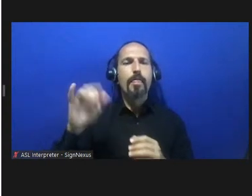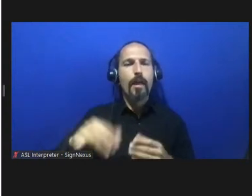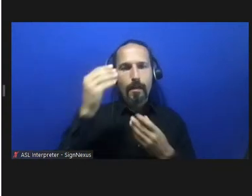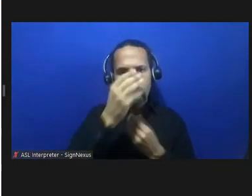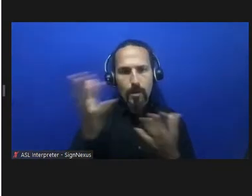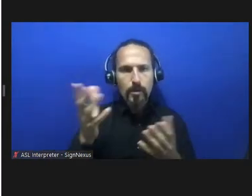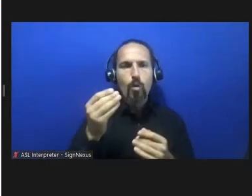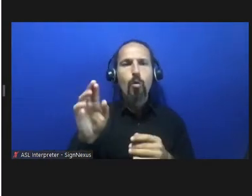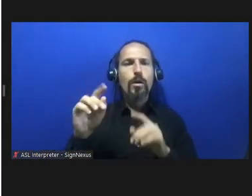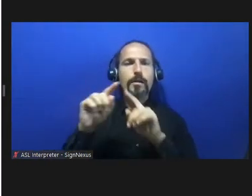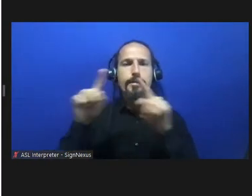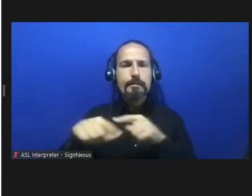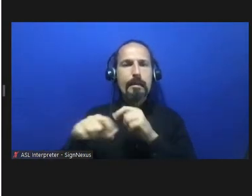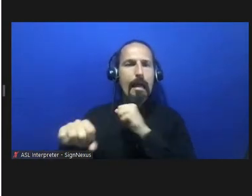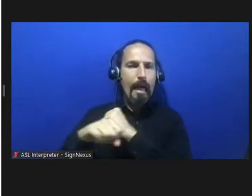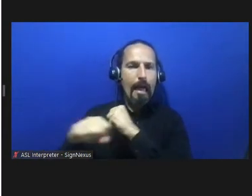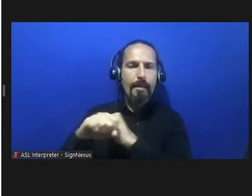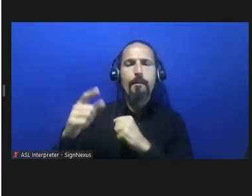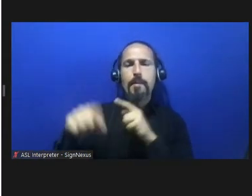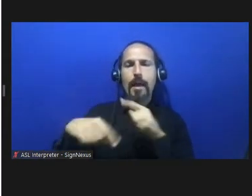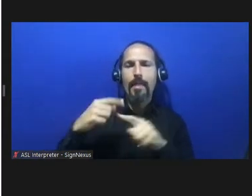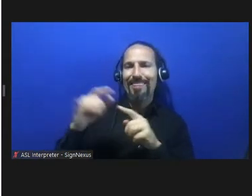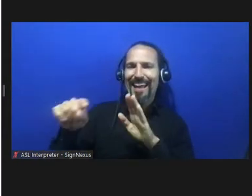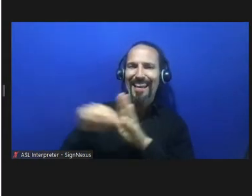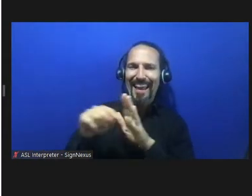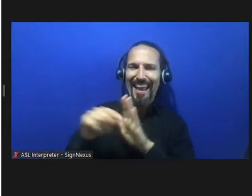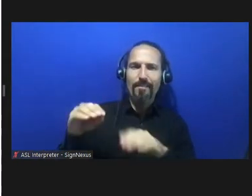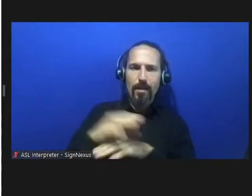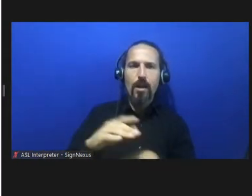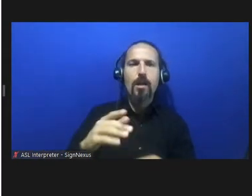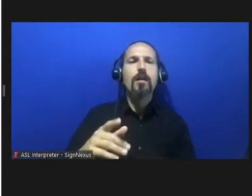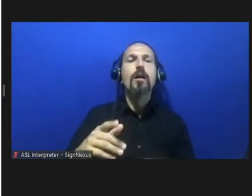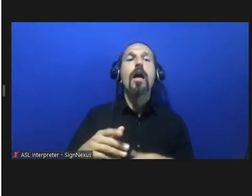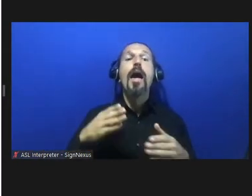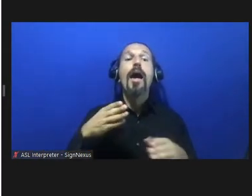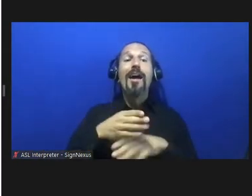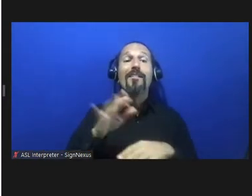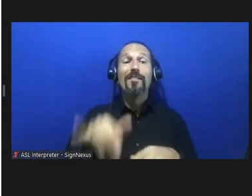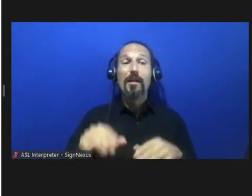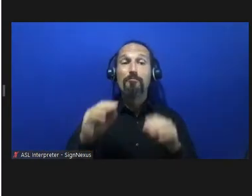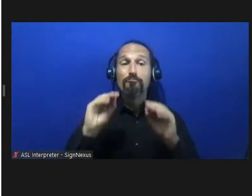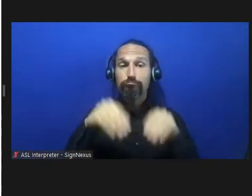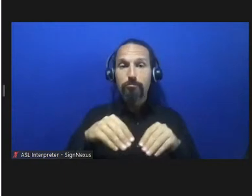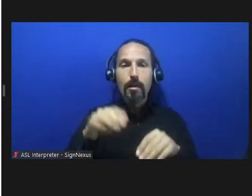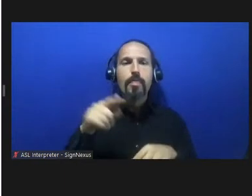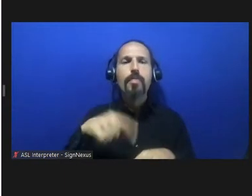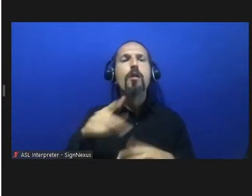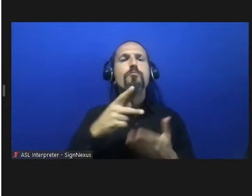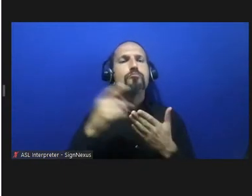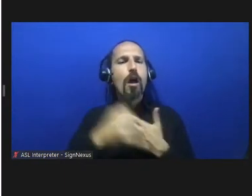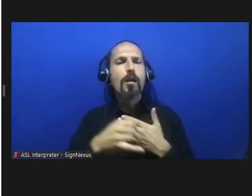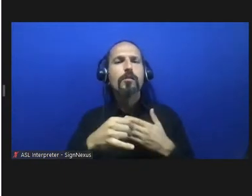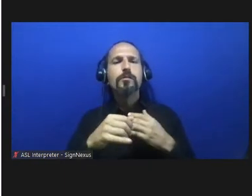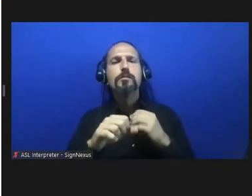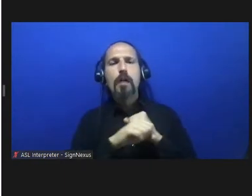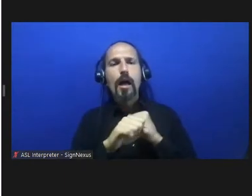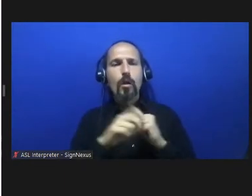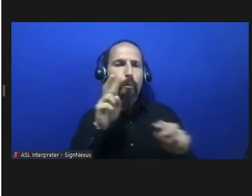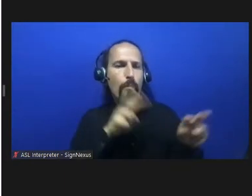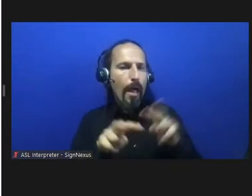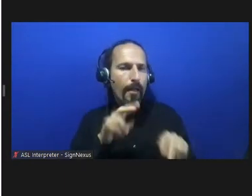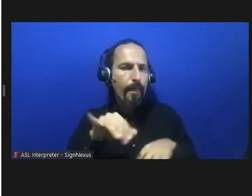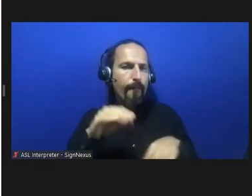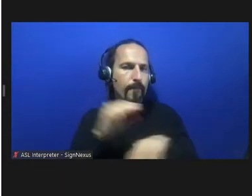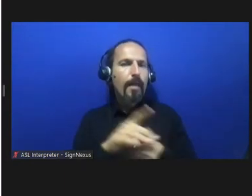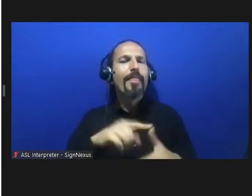with adverse effects in addition post implementation the project sponsors will monitor effects and if needed